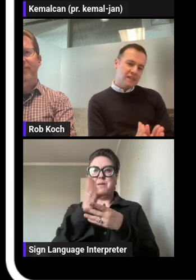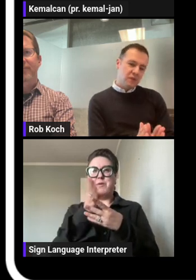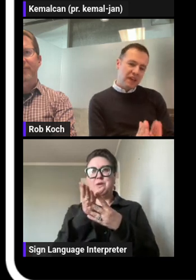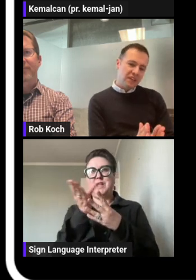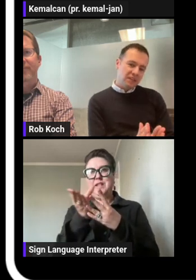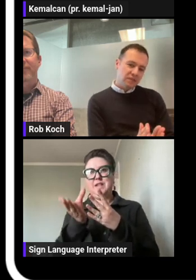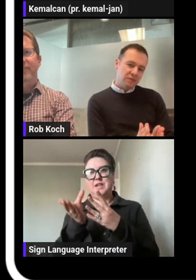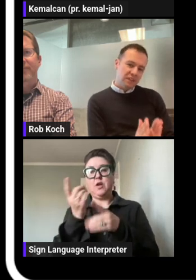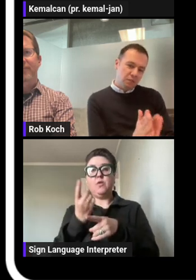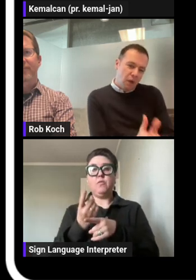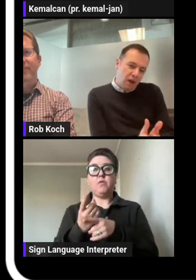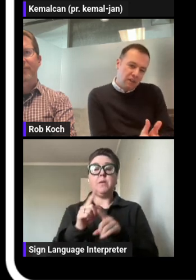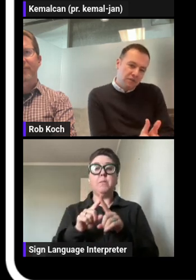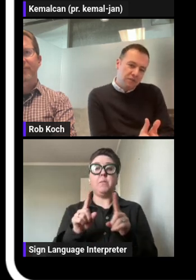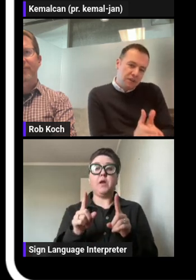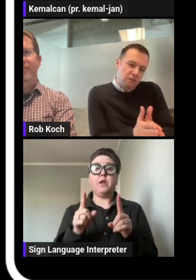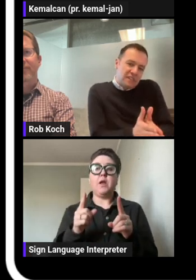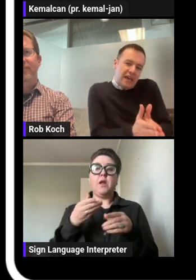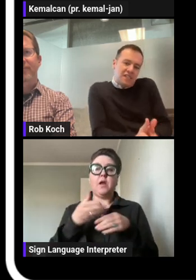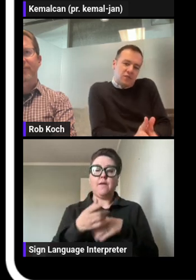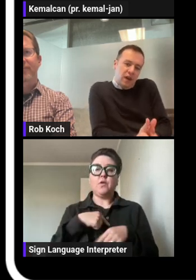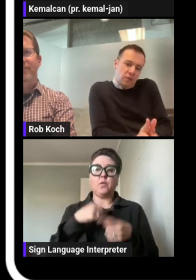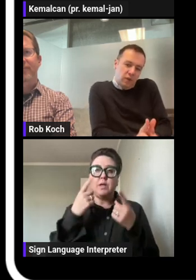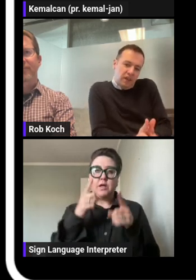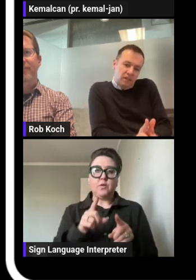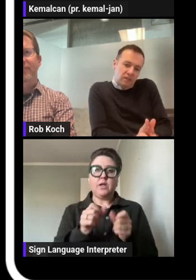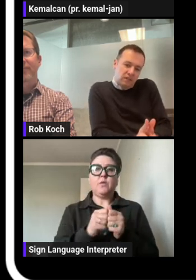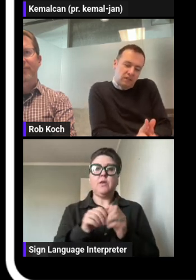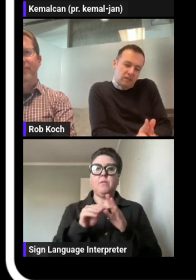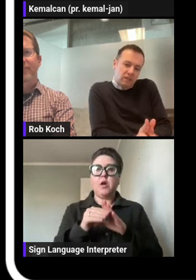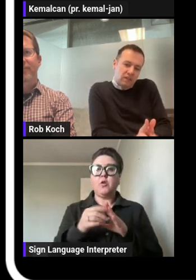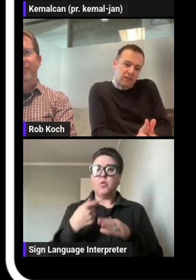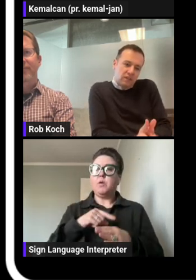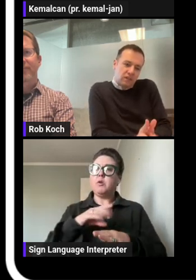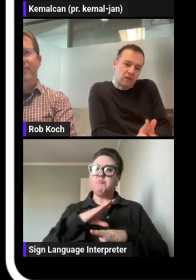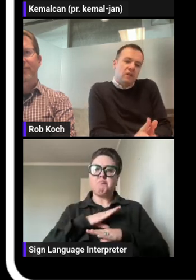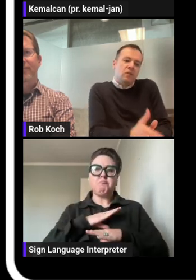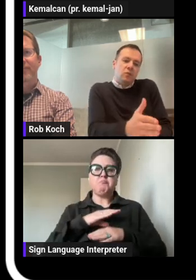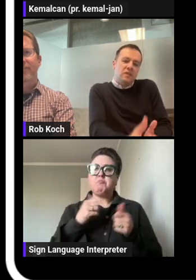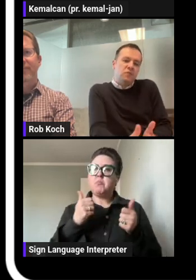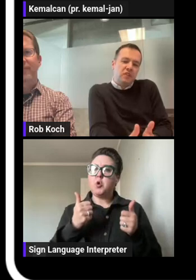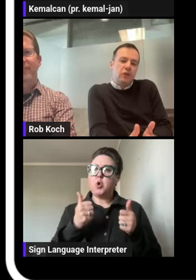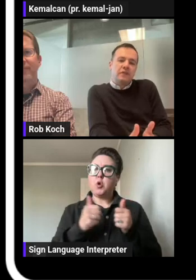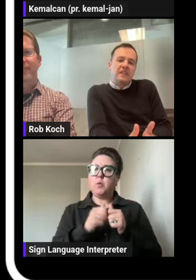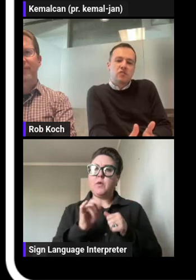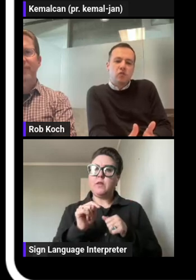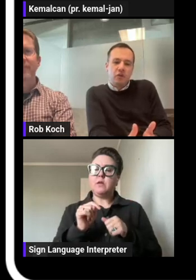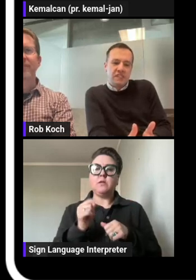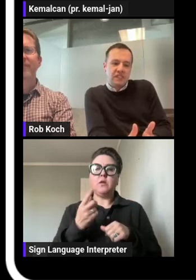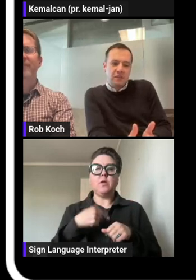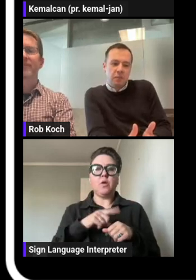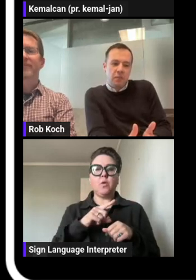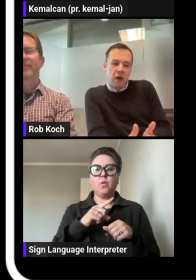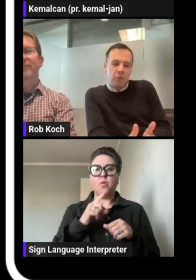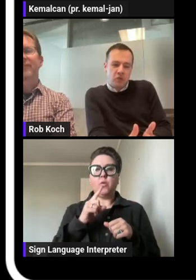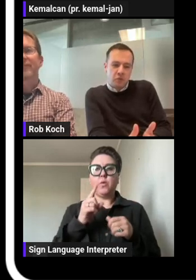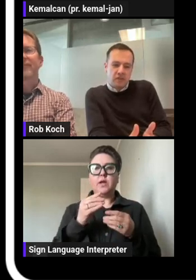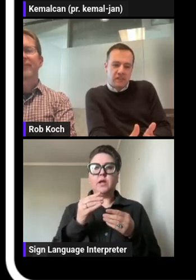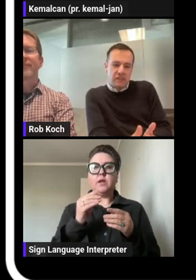But once we agreed with the model, we were satisfied with it. We thought we can solve this in